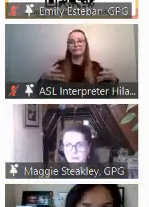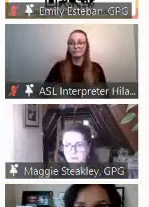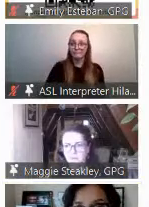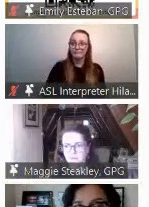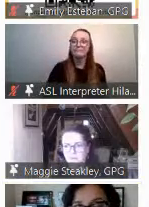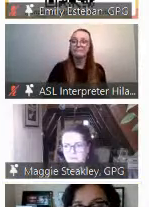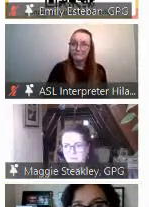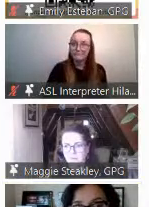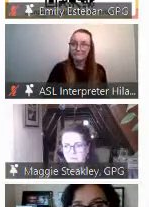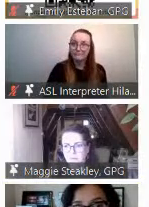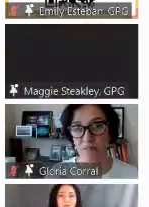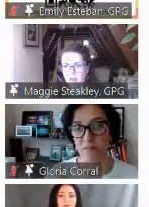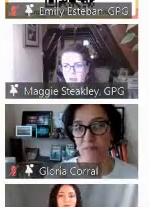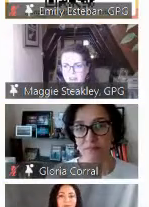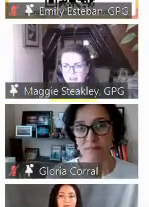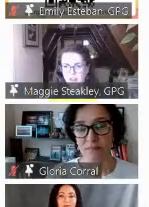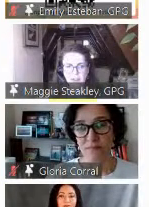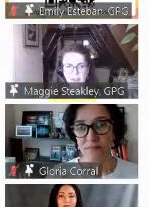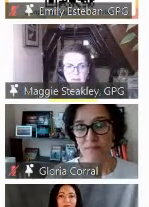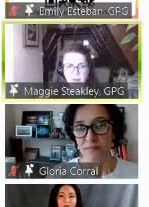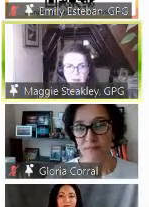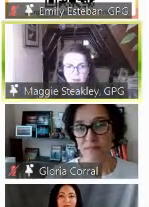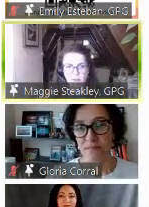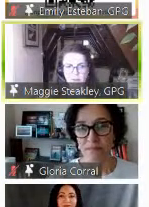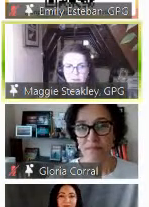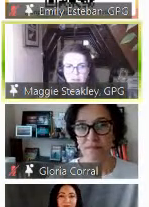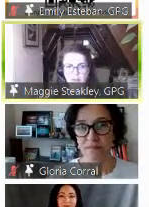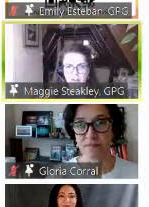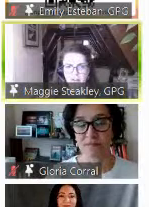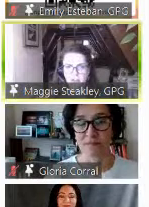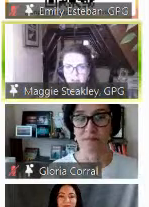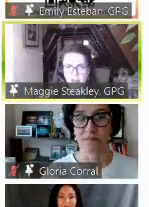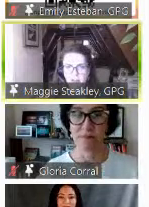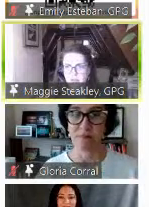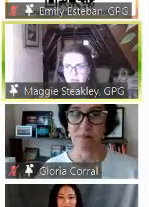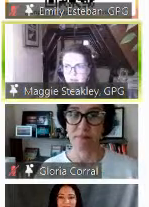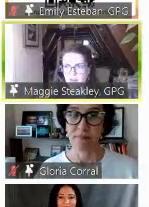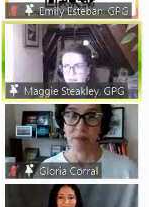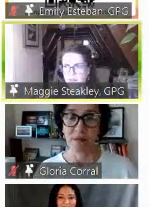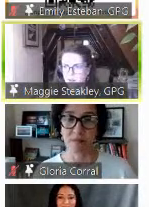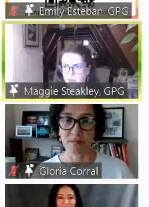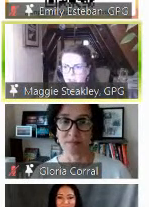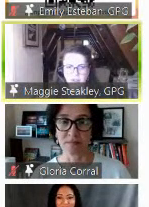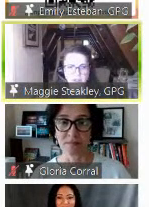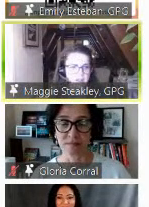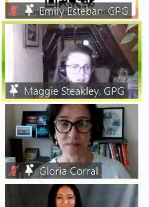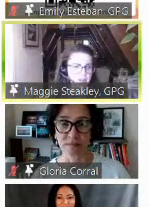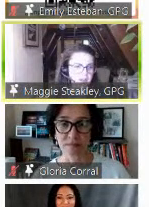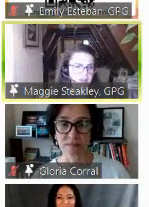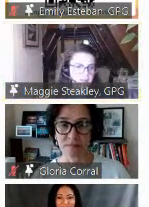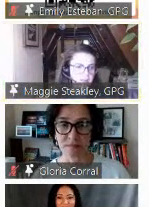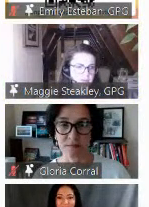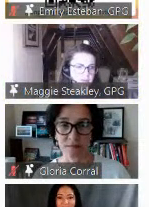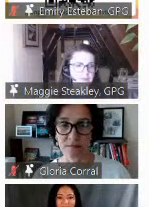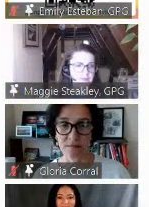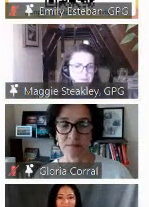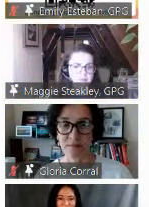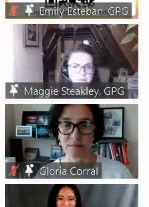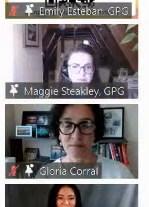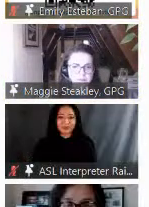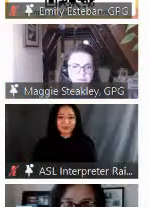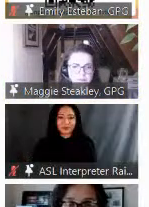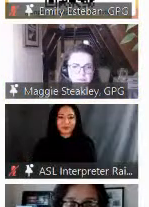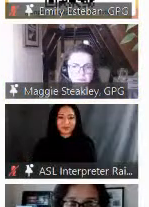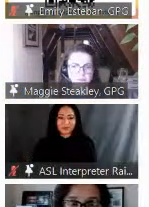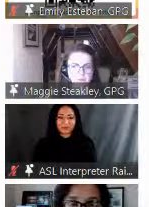Should I go ahead, Maggie? Yeah, go ahead. Maybe you could just very briefly answer the zip data question. Yeah, 2